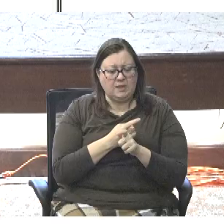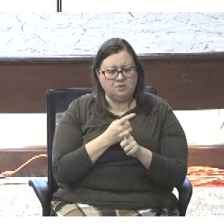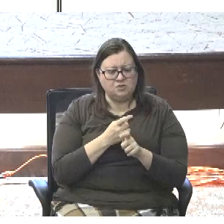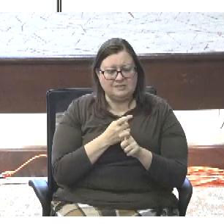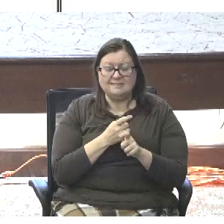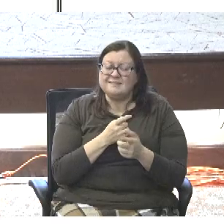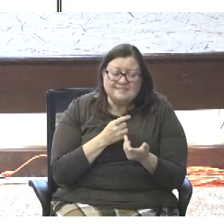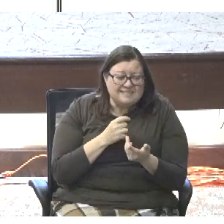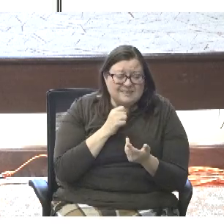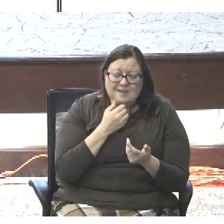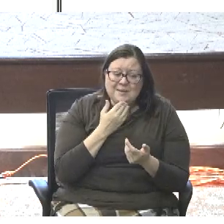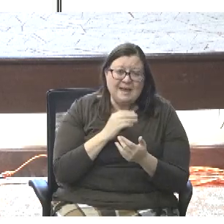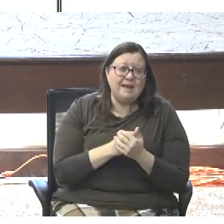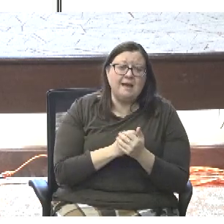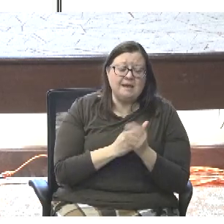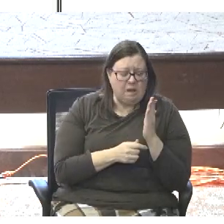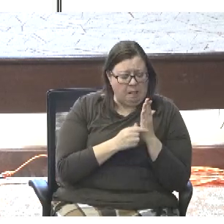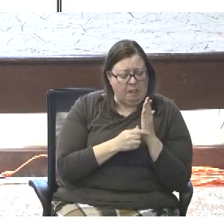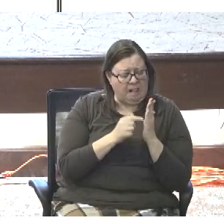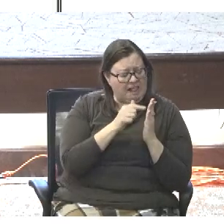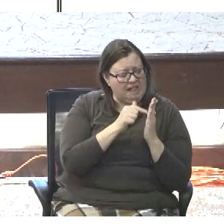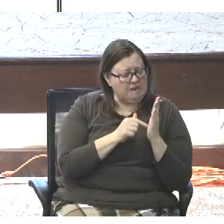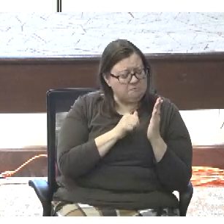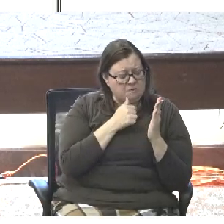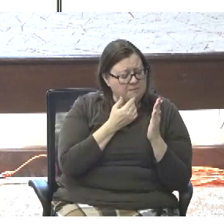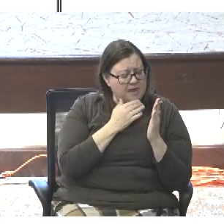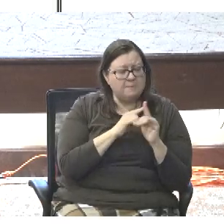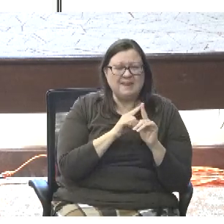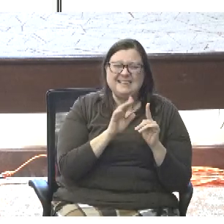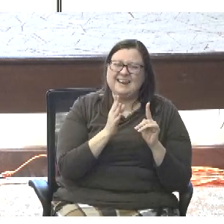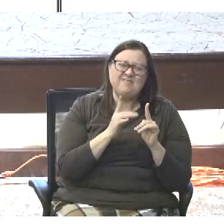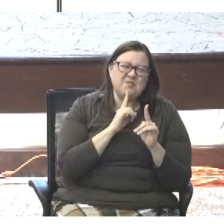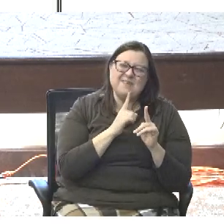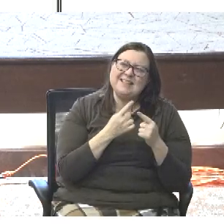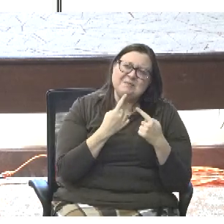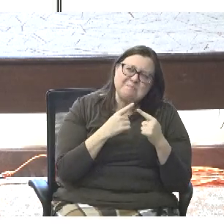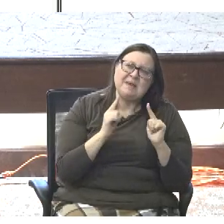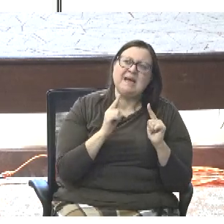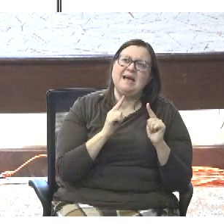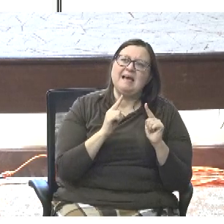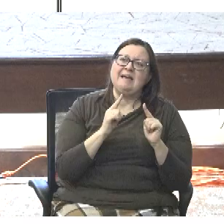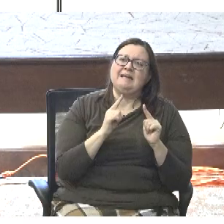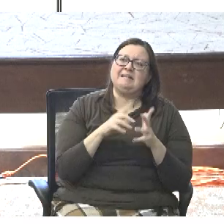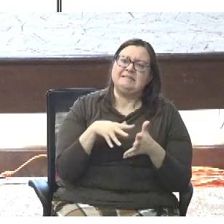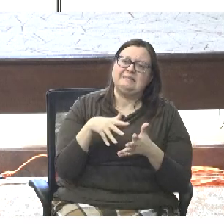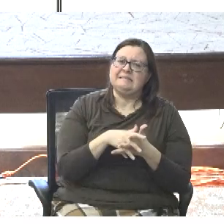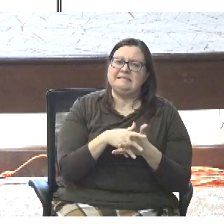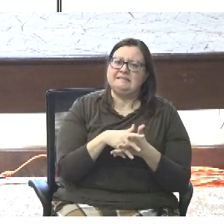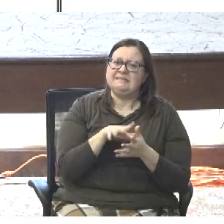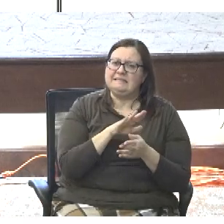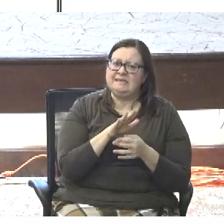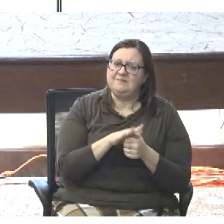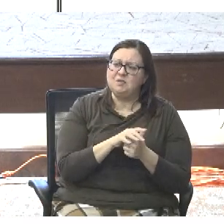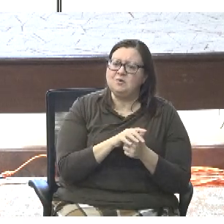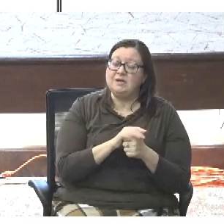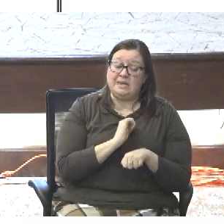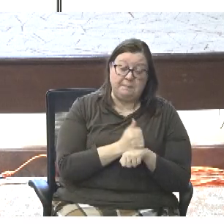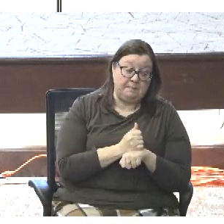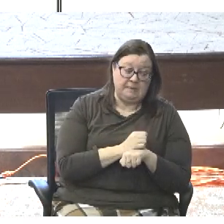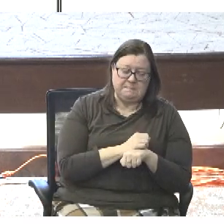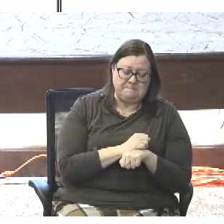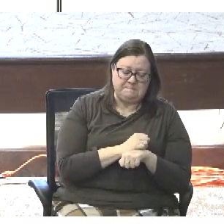not bad, but it never really took root, it didn't get its sea legs, and it really hasn't been